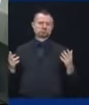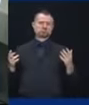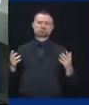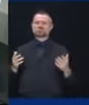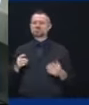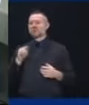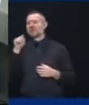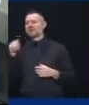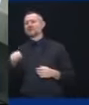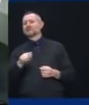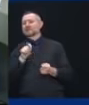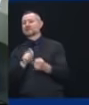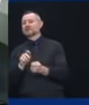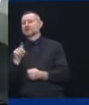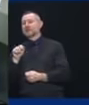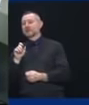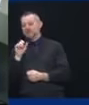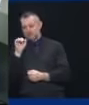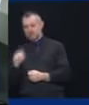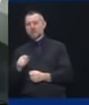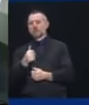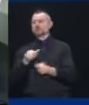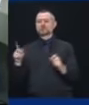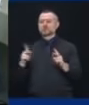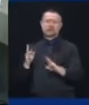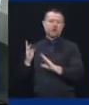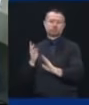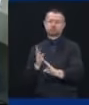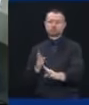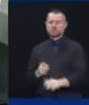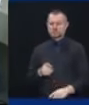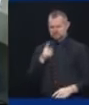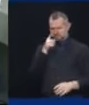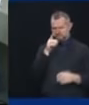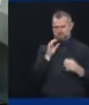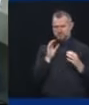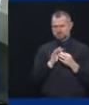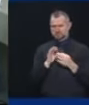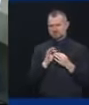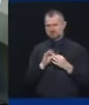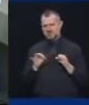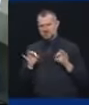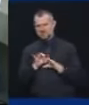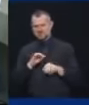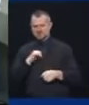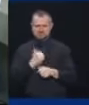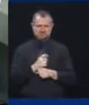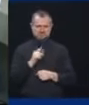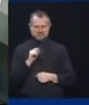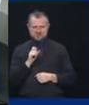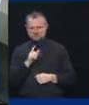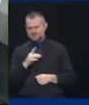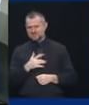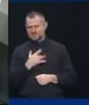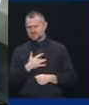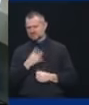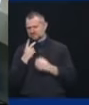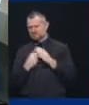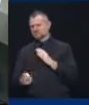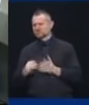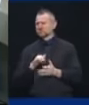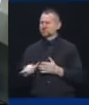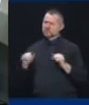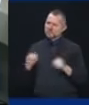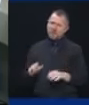importance of specific dates earlier. At what date are you considering New York open its eligibility to everyone of age?